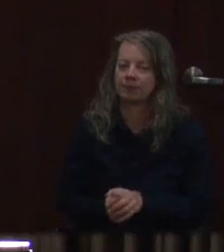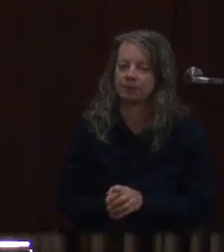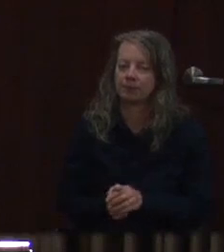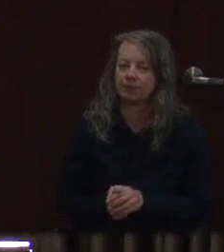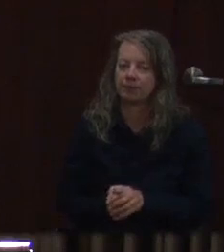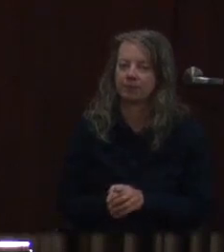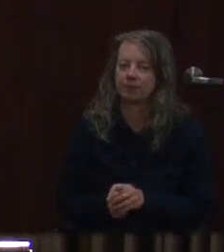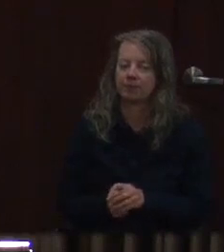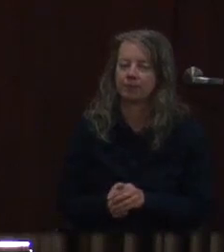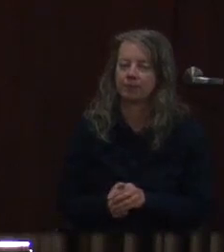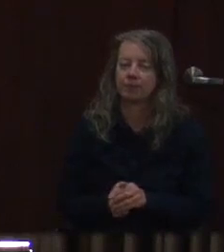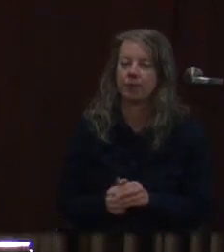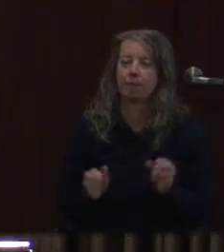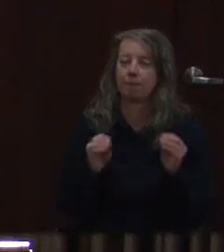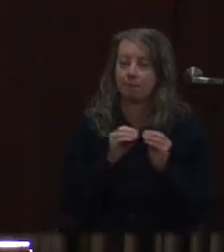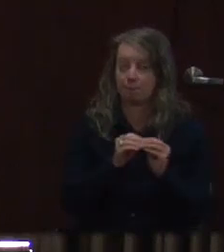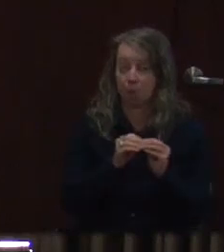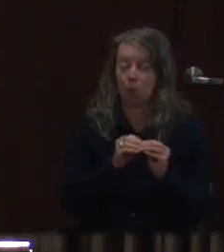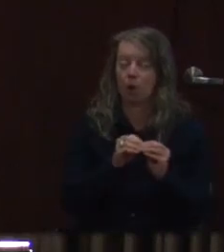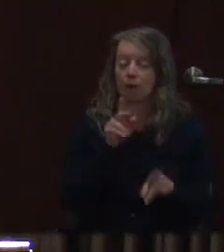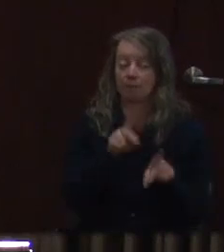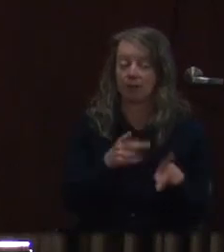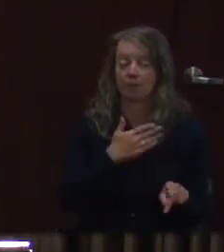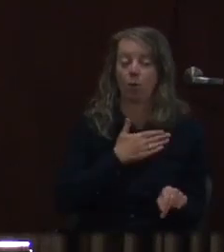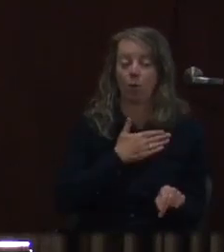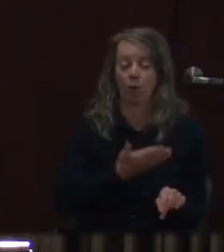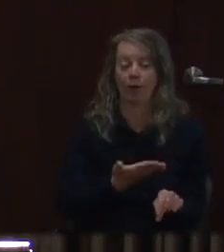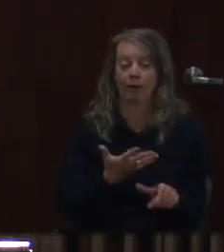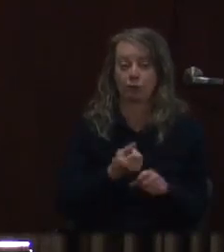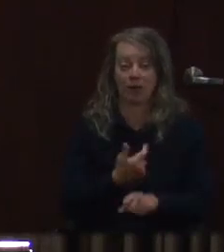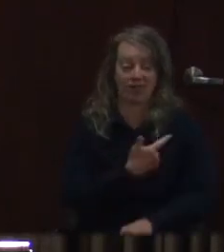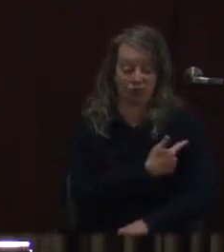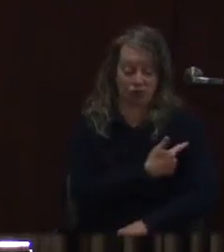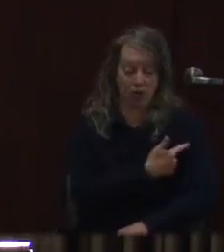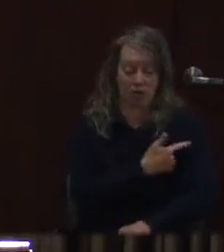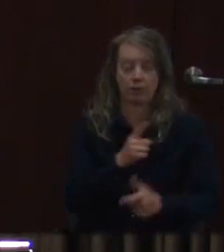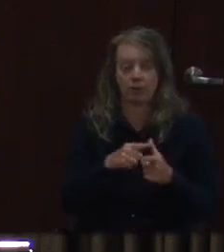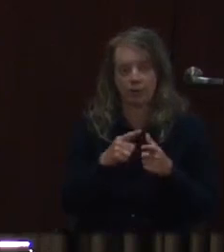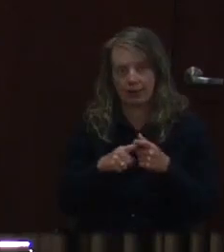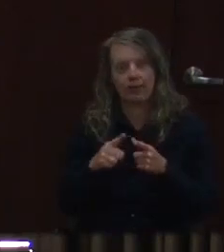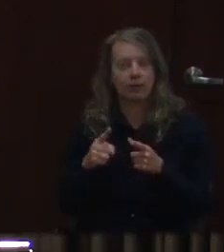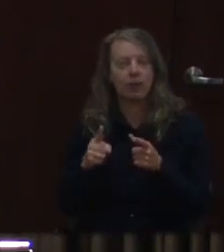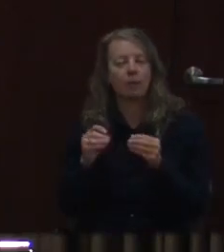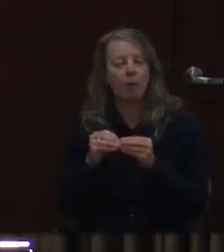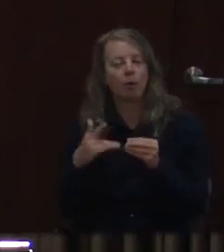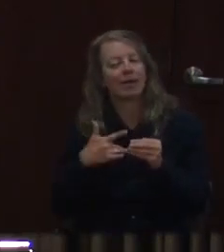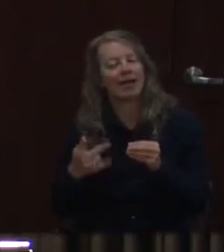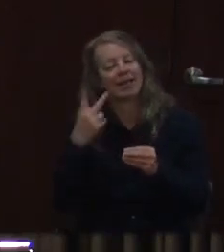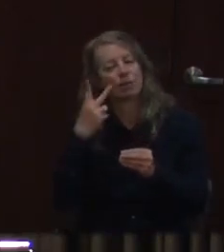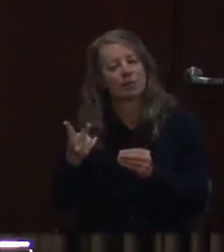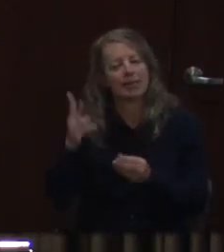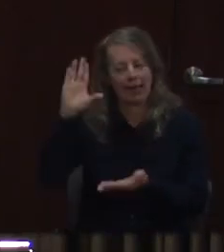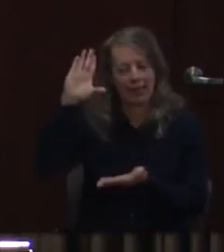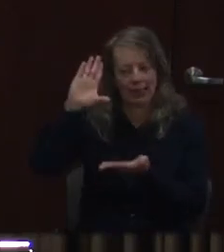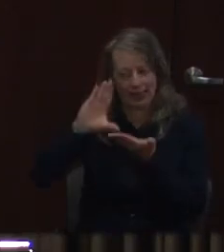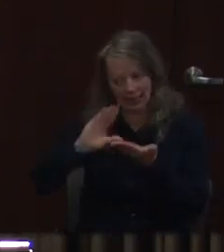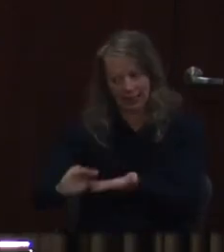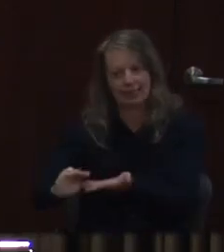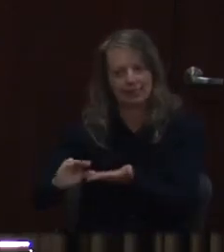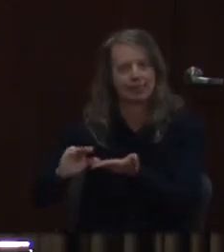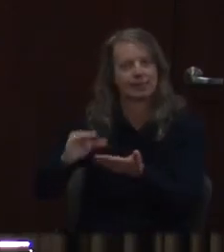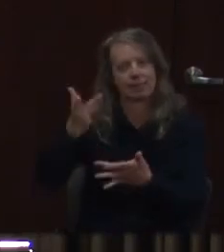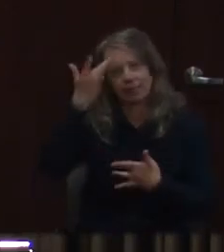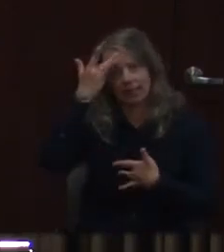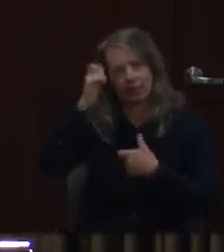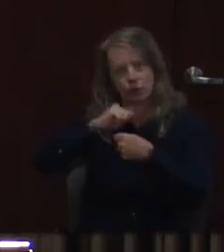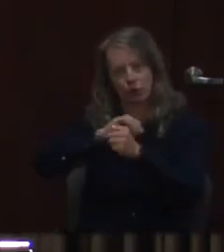that the more our population gets vaccinated, the more likely we are to see those dramatic declines in new cases within those populations. They've